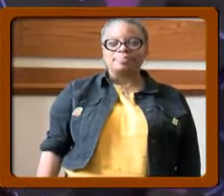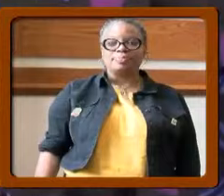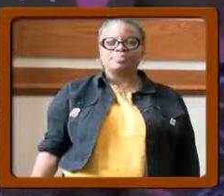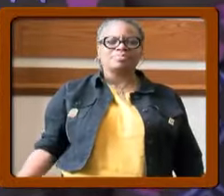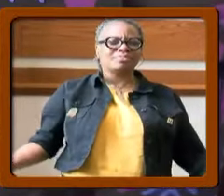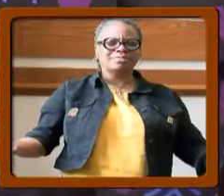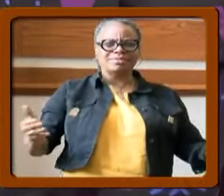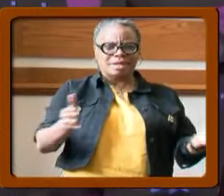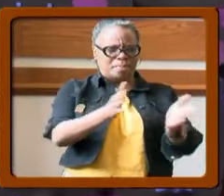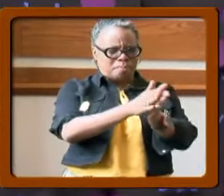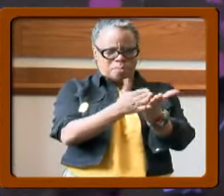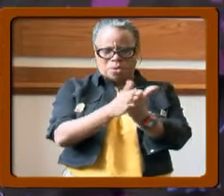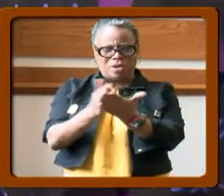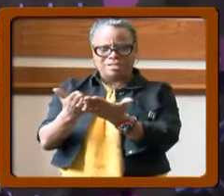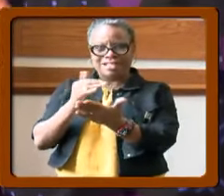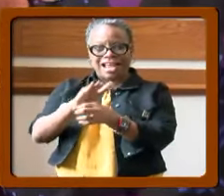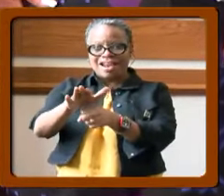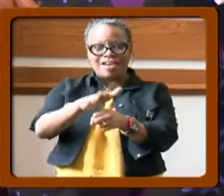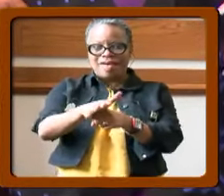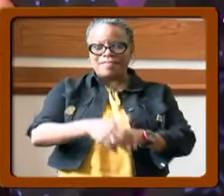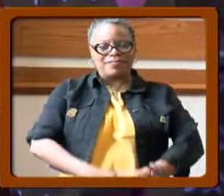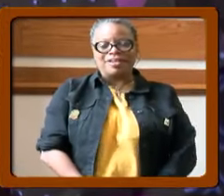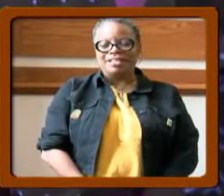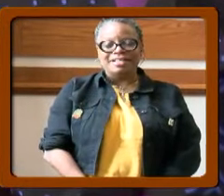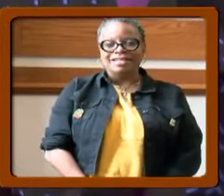There are not enough books.